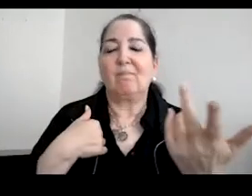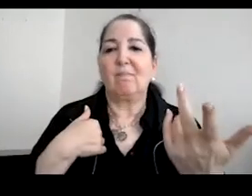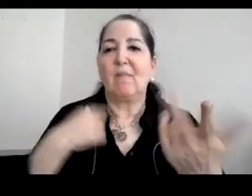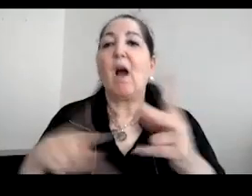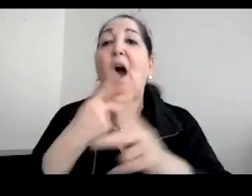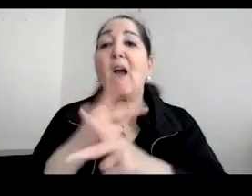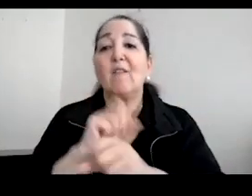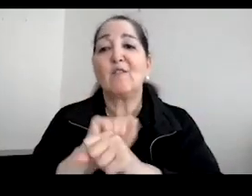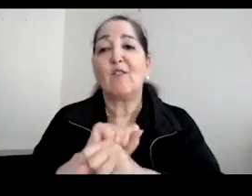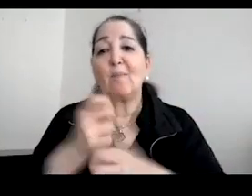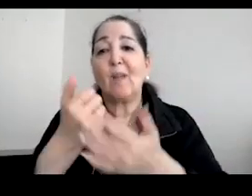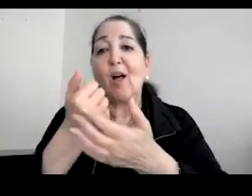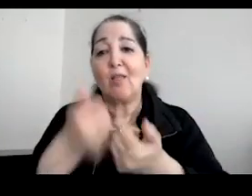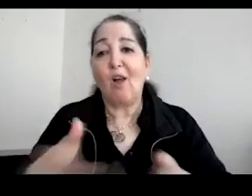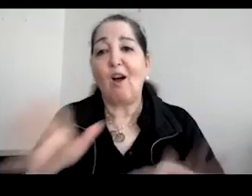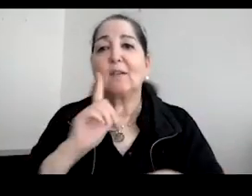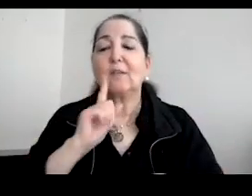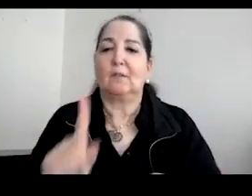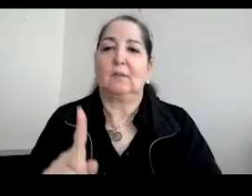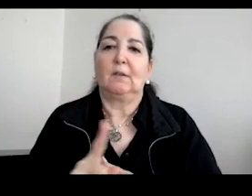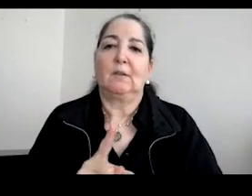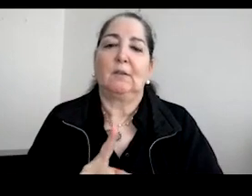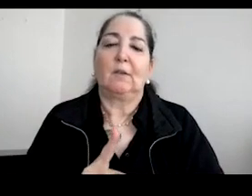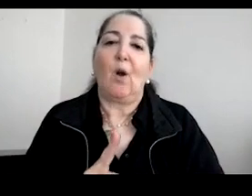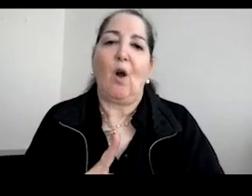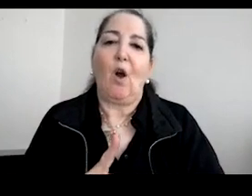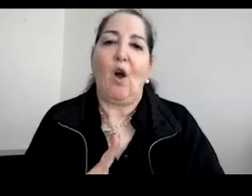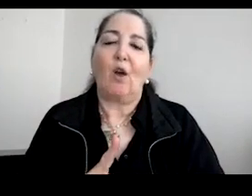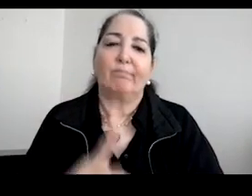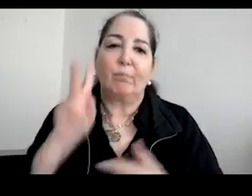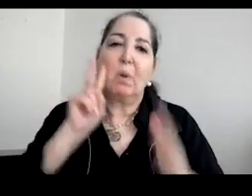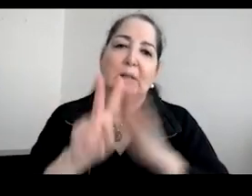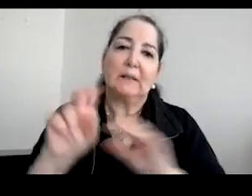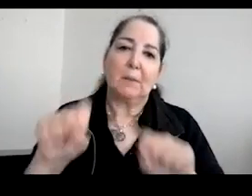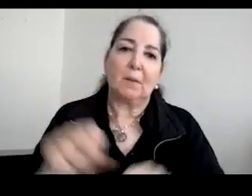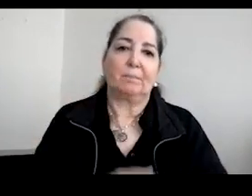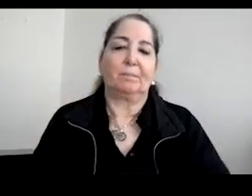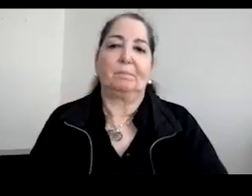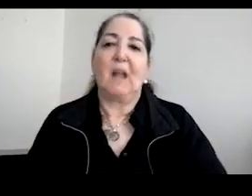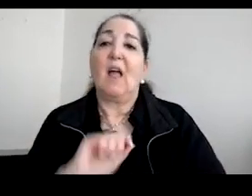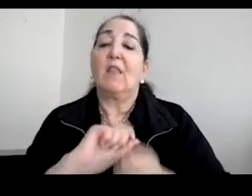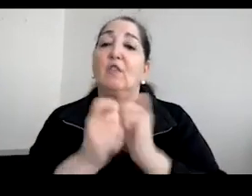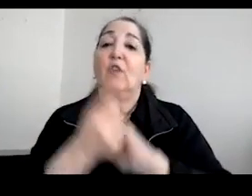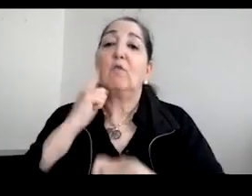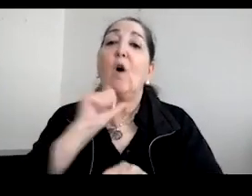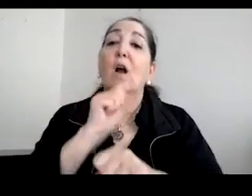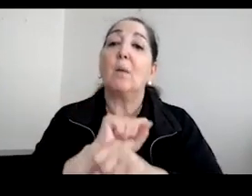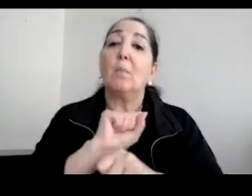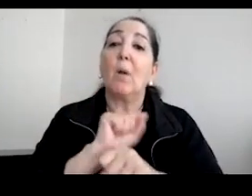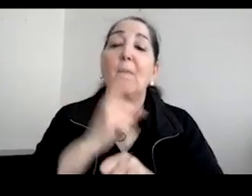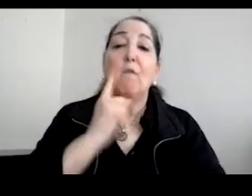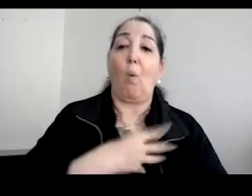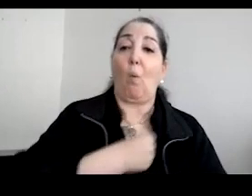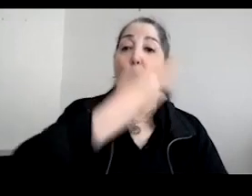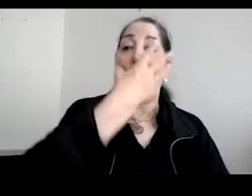varied by race and gender. So this figure shows the change in unemployment rates for white workers